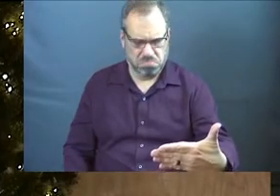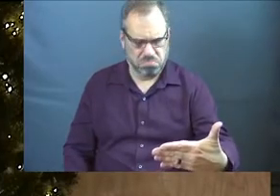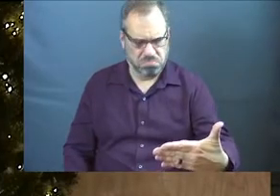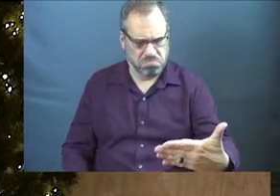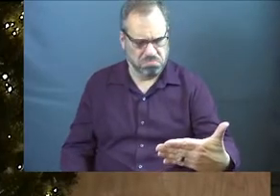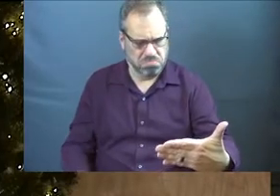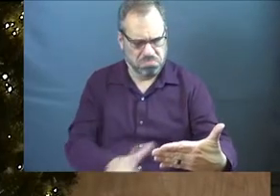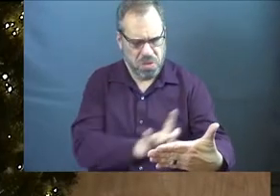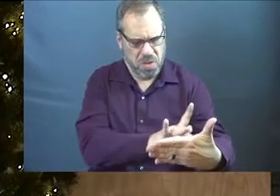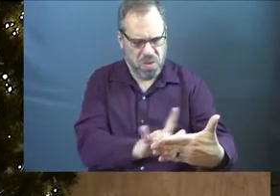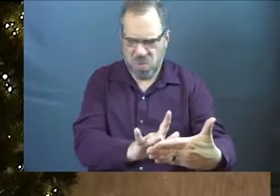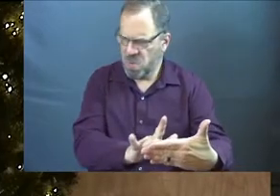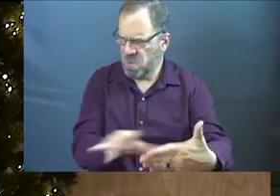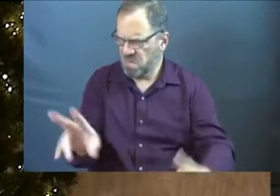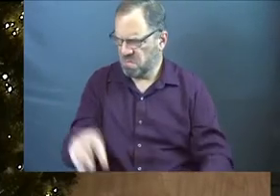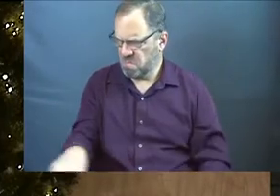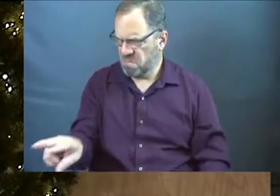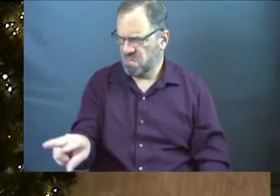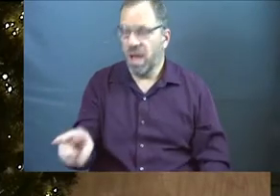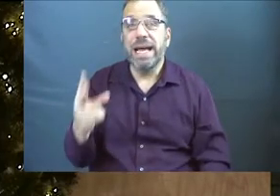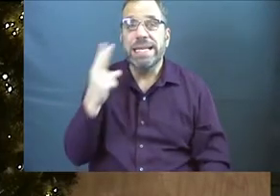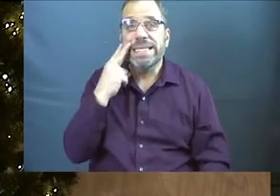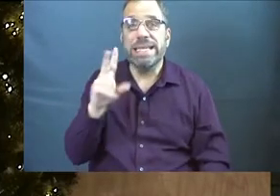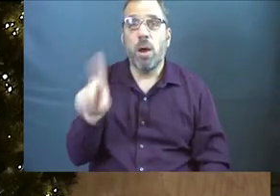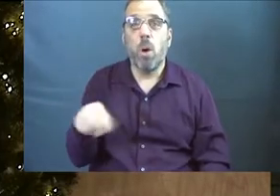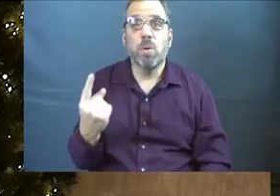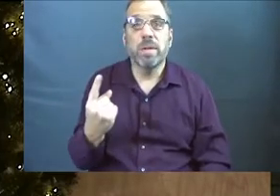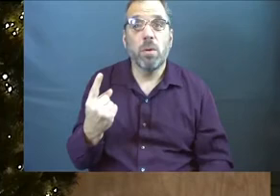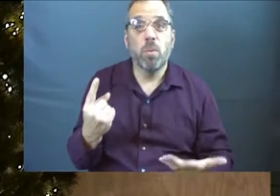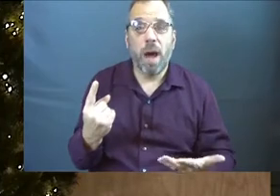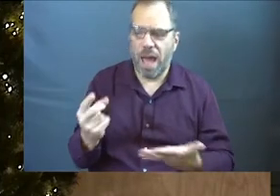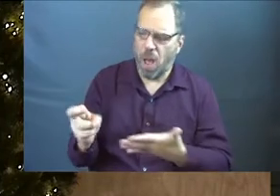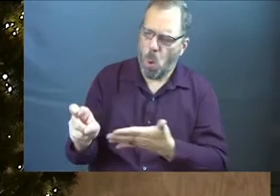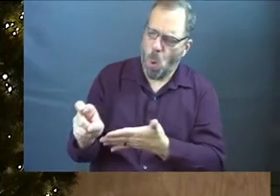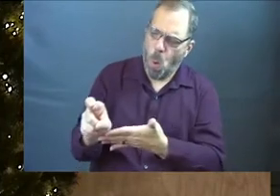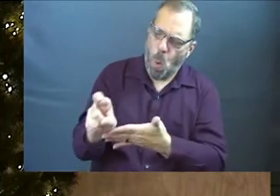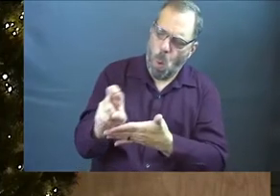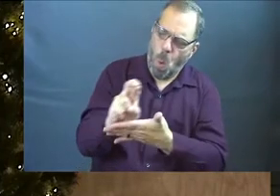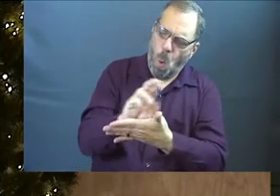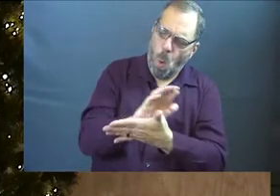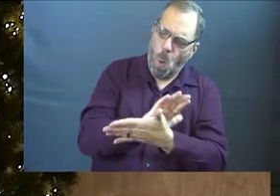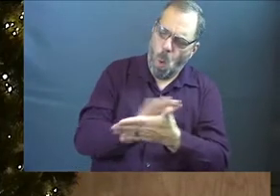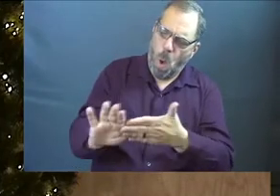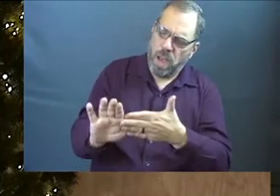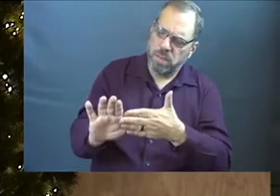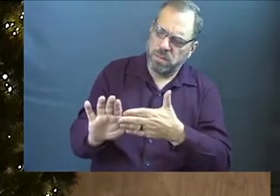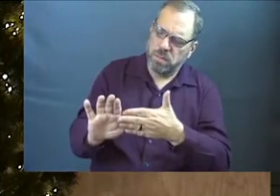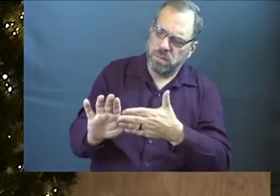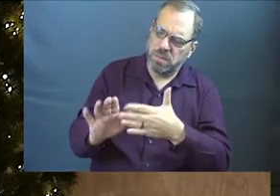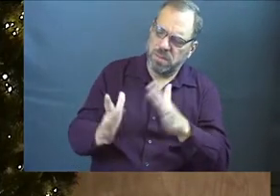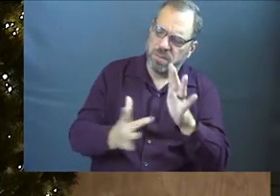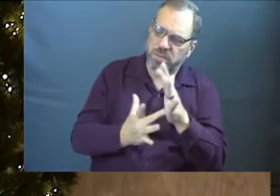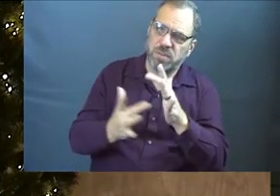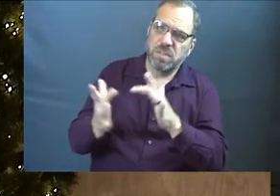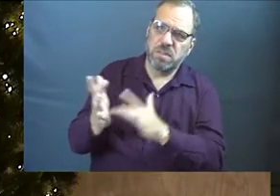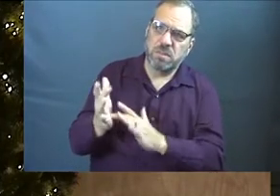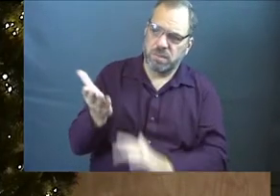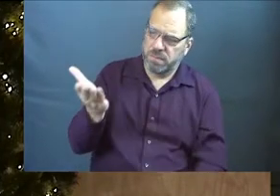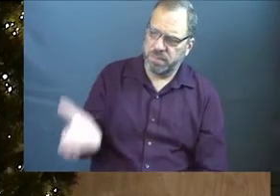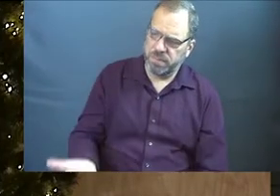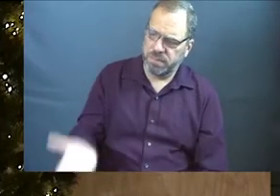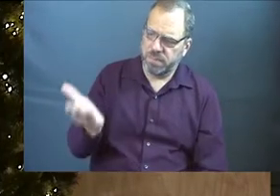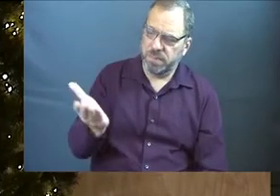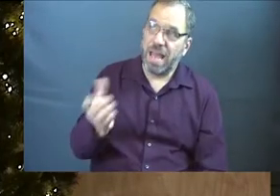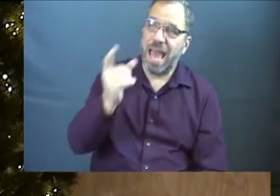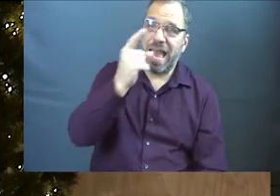again. Instead, he will look at you, and he will see only the righteous resume of Jesus Christ himself. Amen. And